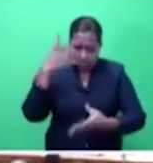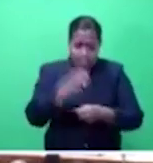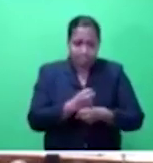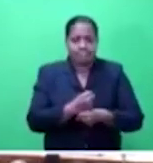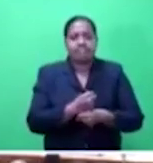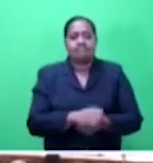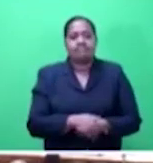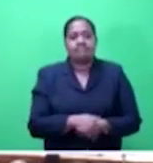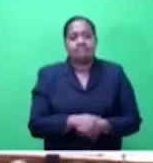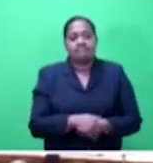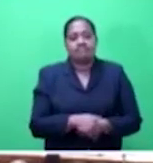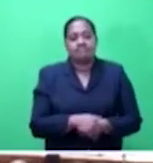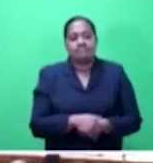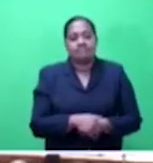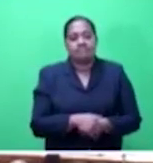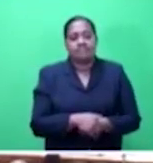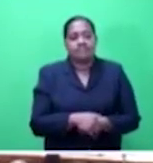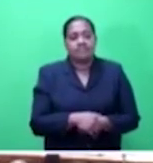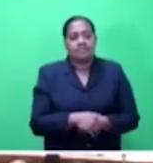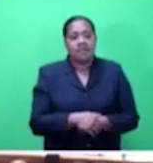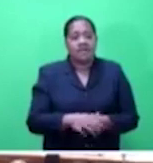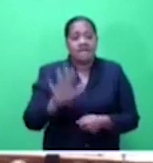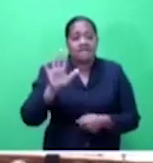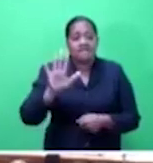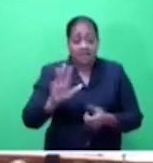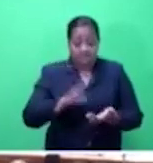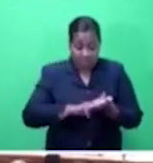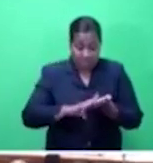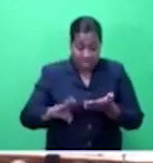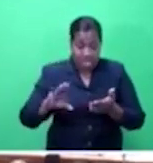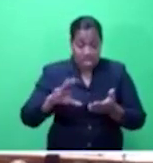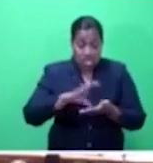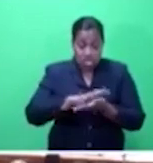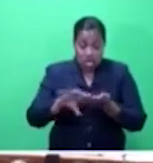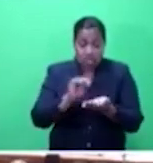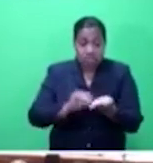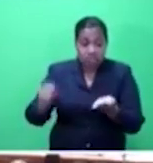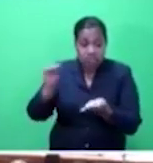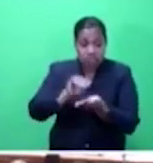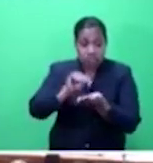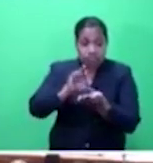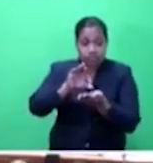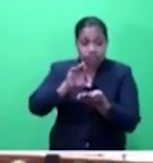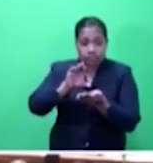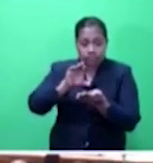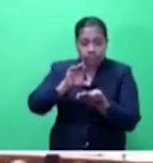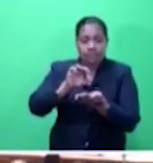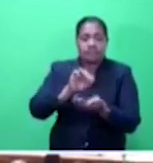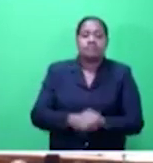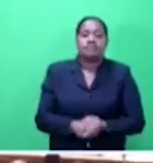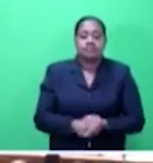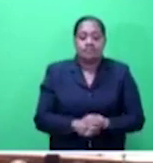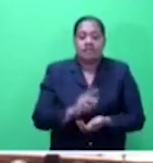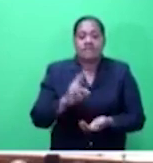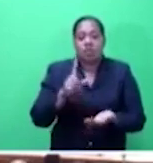track of that. An additional $5 million will be added to the Small and Medium Enterprises Credit Guarantee Scheme.